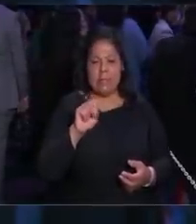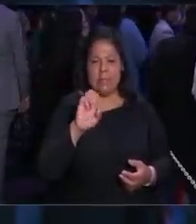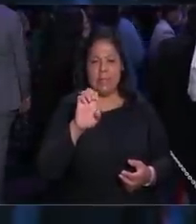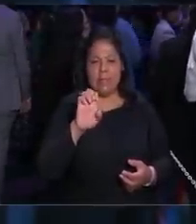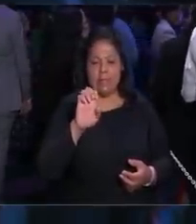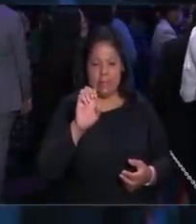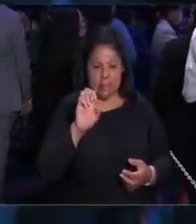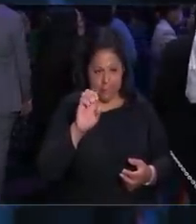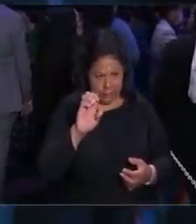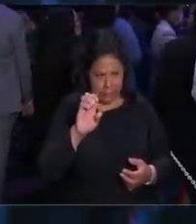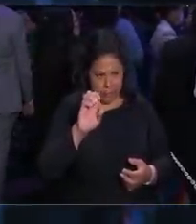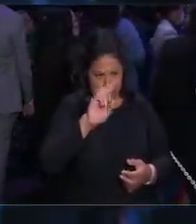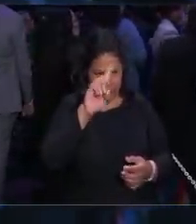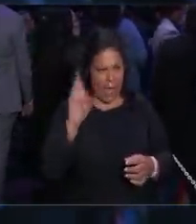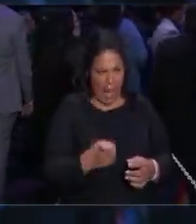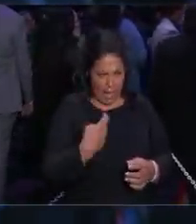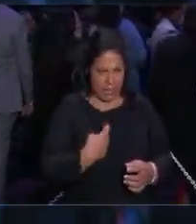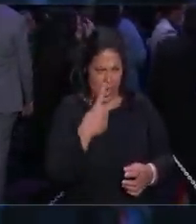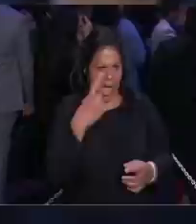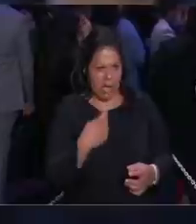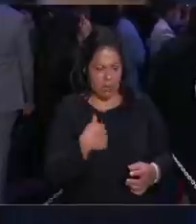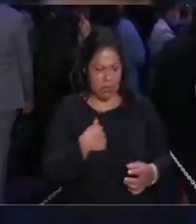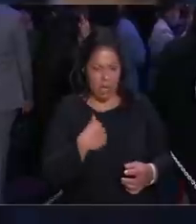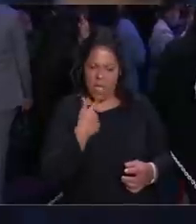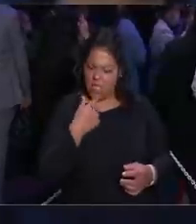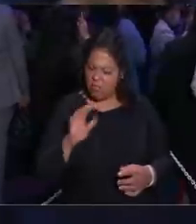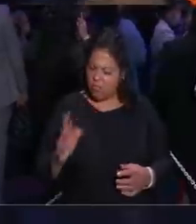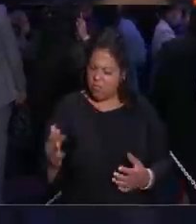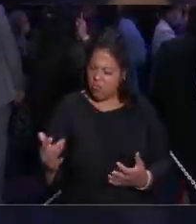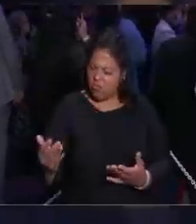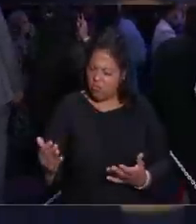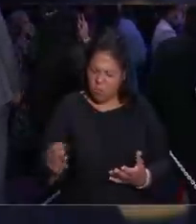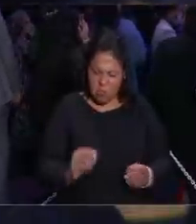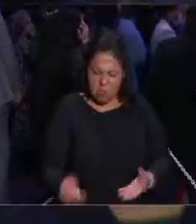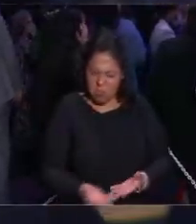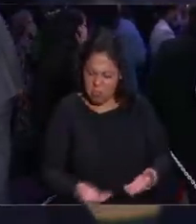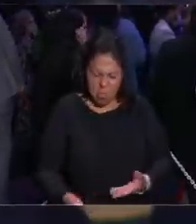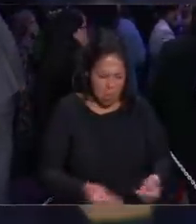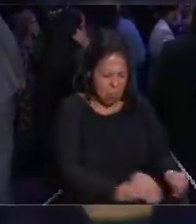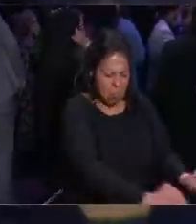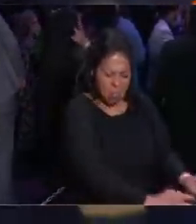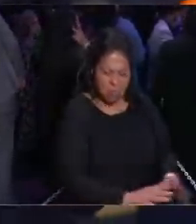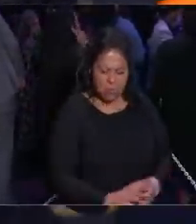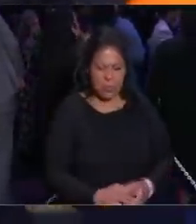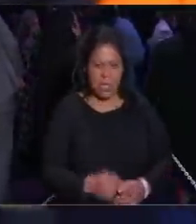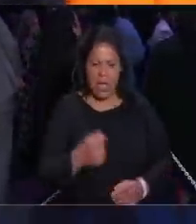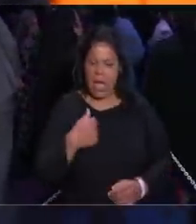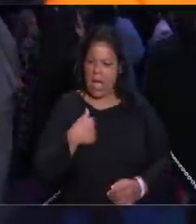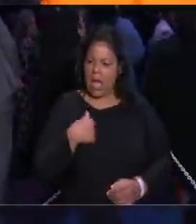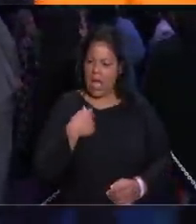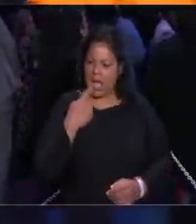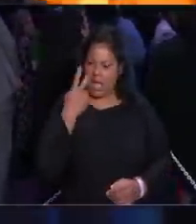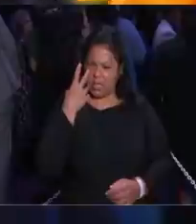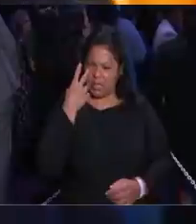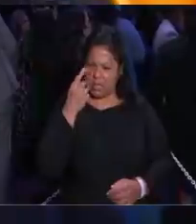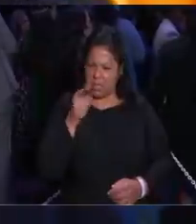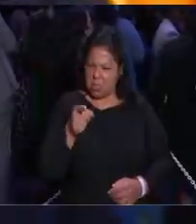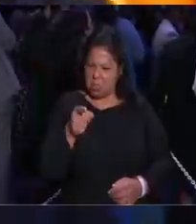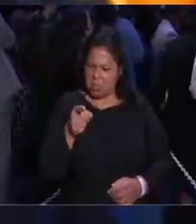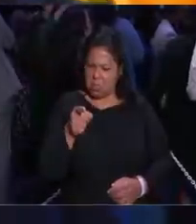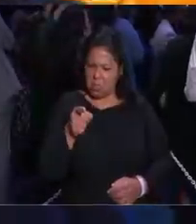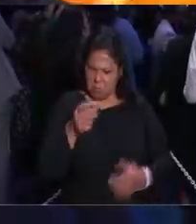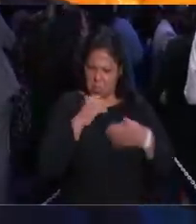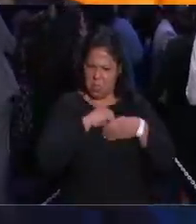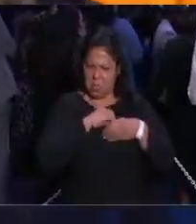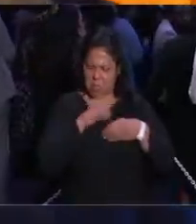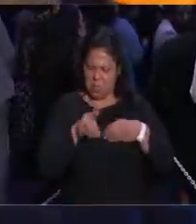del censo. And I told him, put your stuff down. Dije, baja tus cosas. Because I see ministry in you. Porque